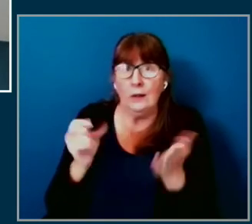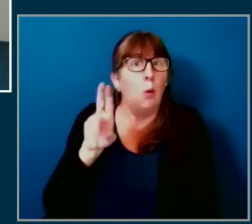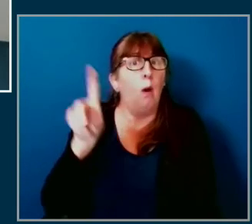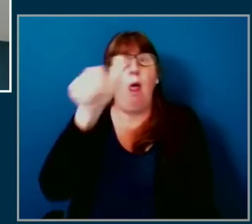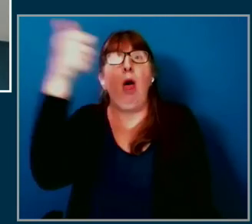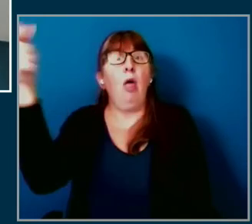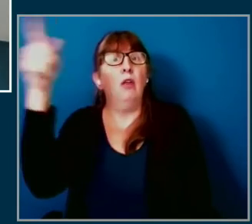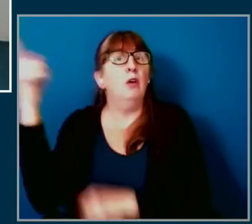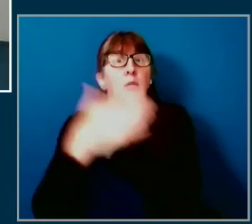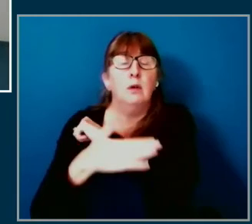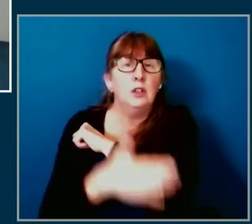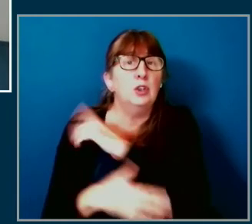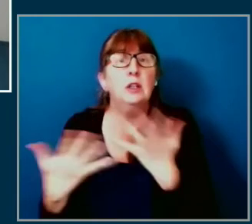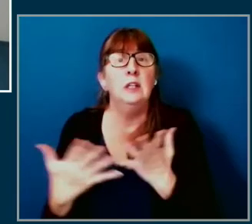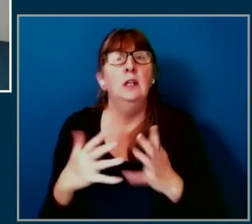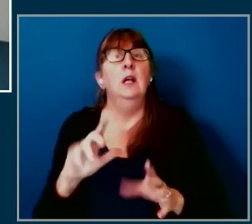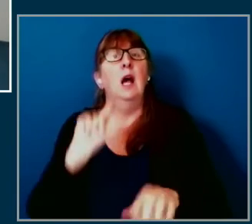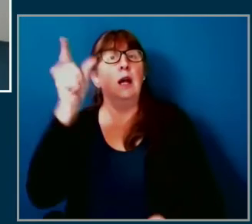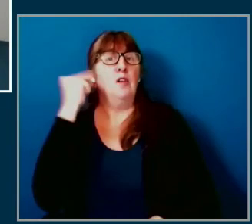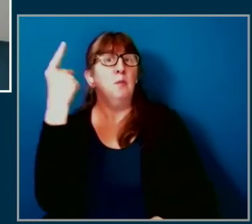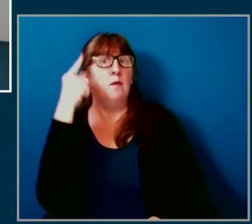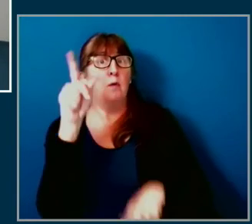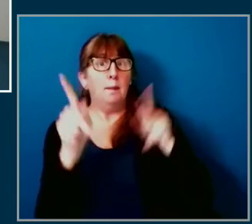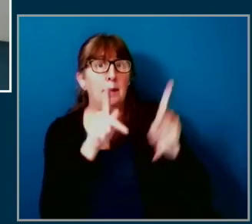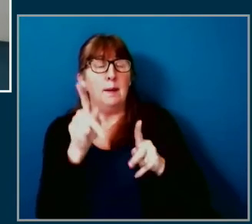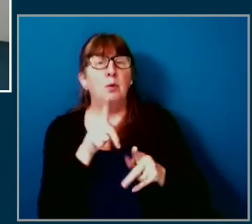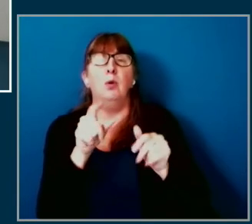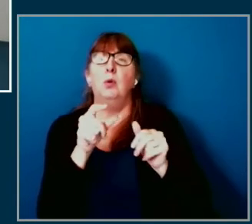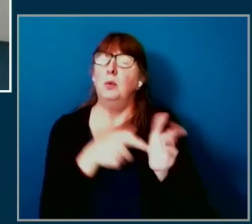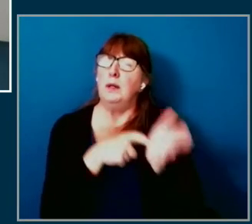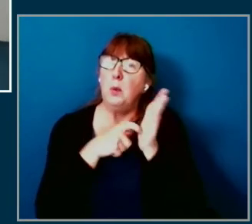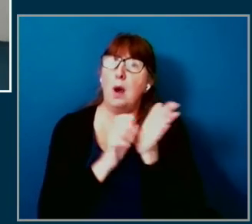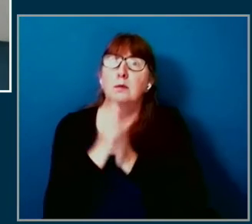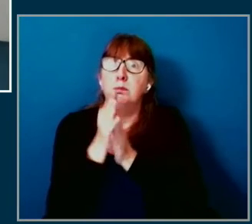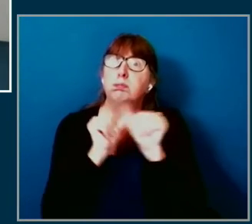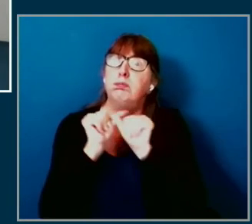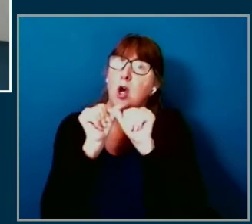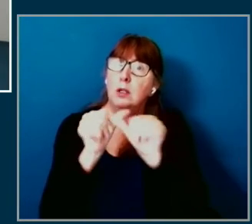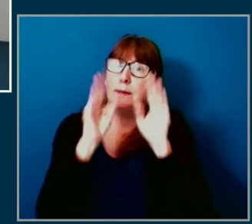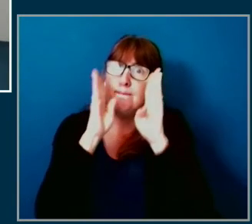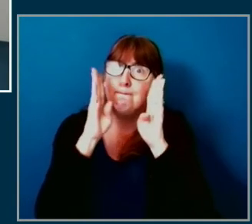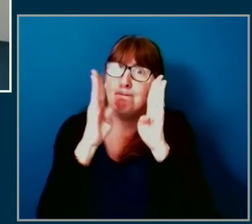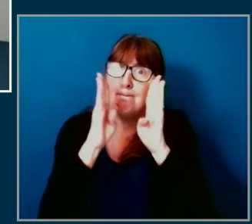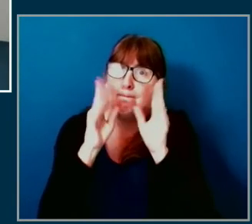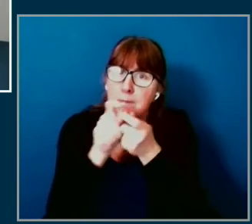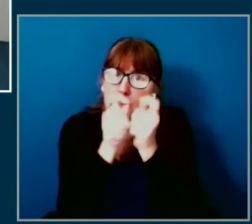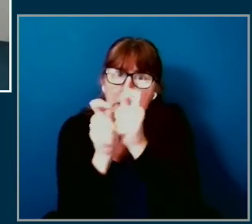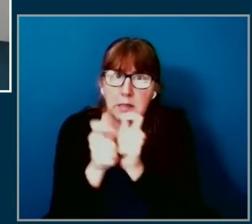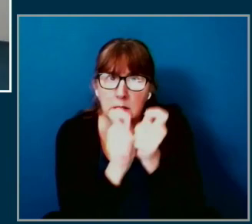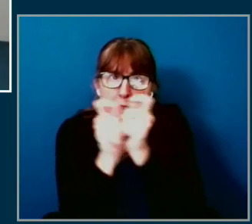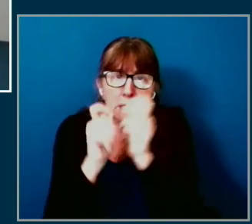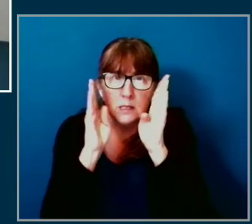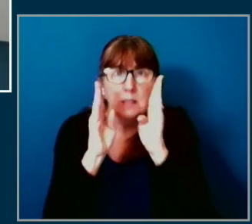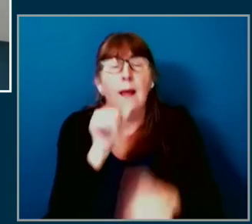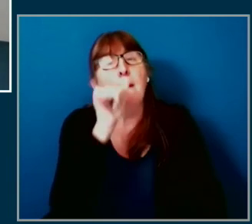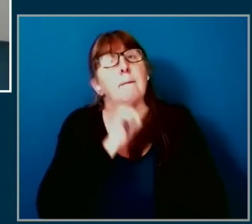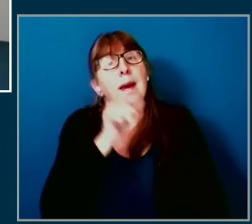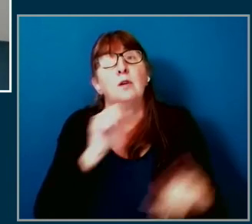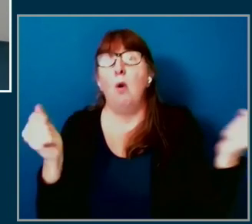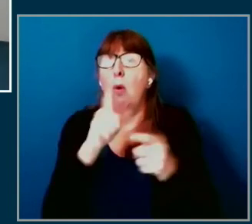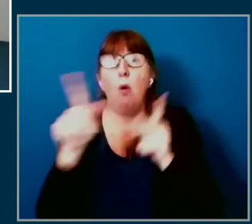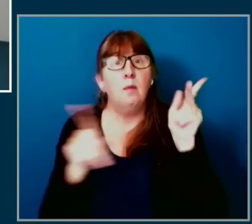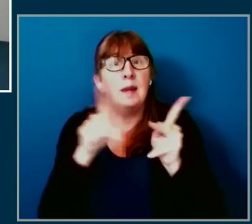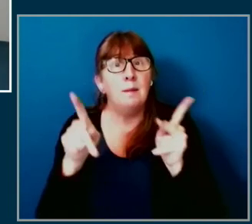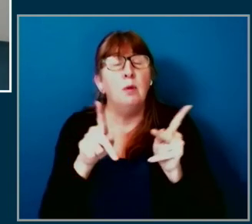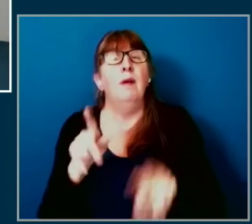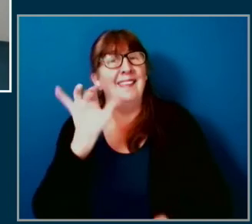people requires constant vigilance and participation by the people. And that's where you come in. Because together,